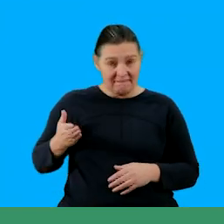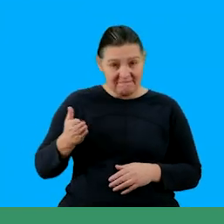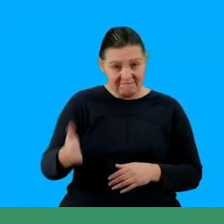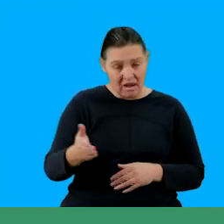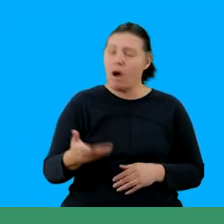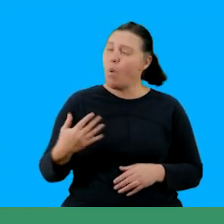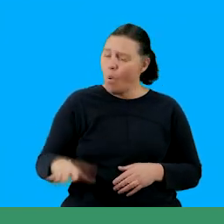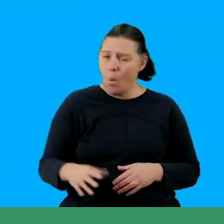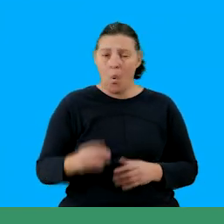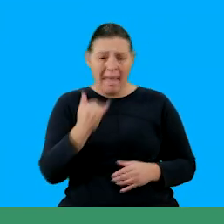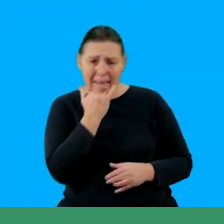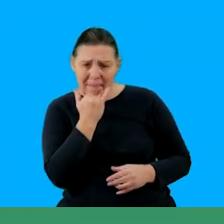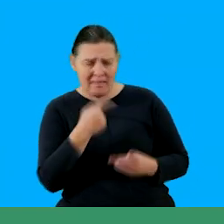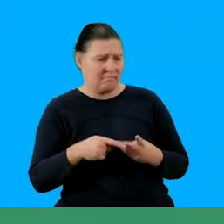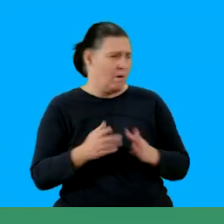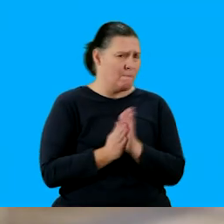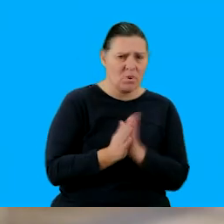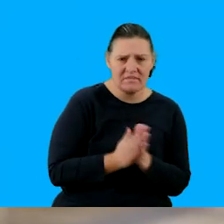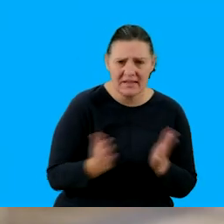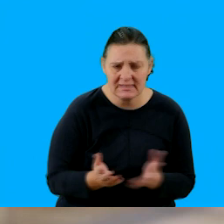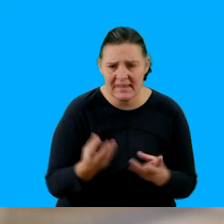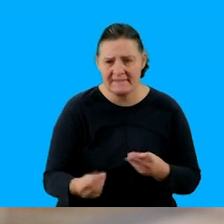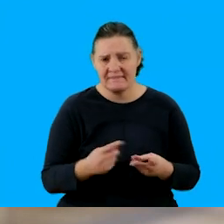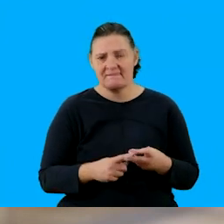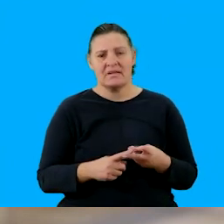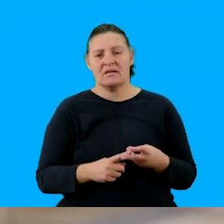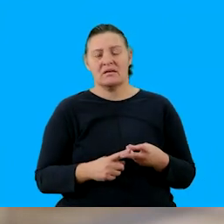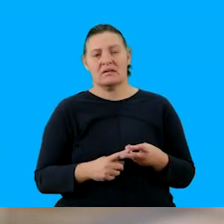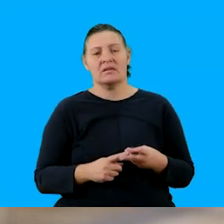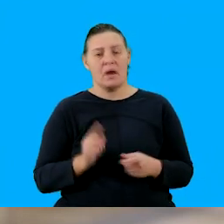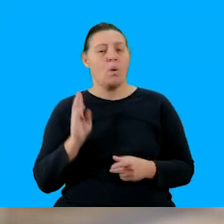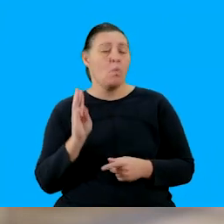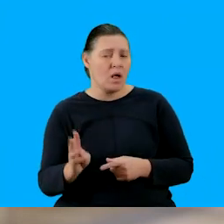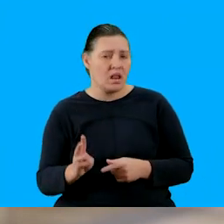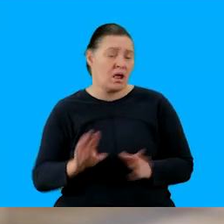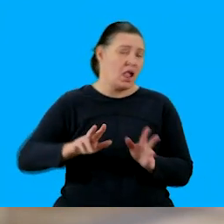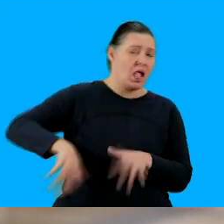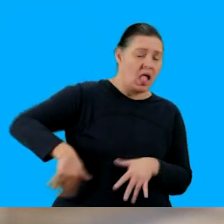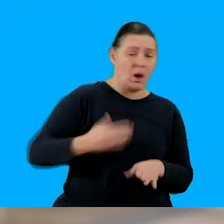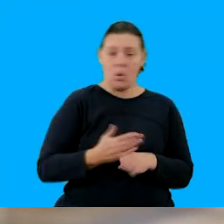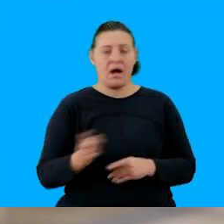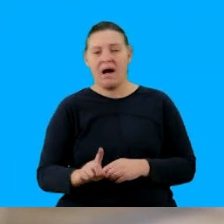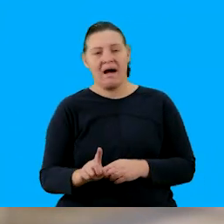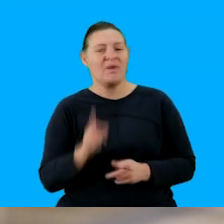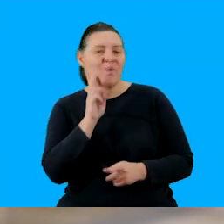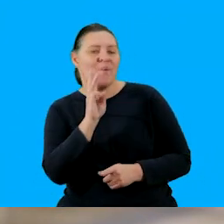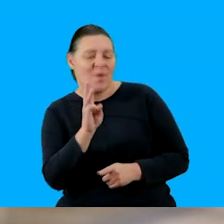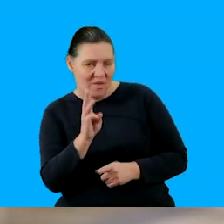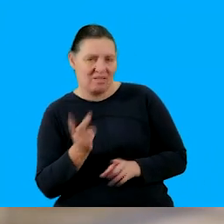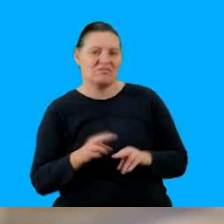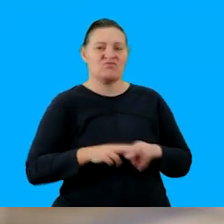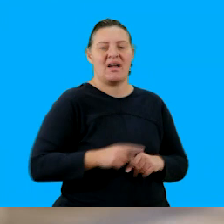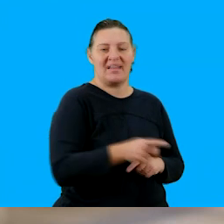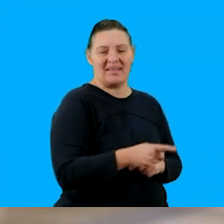in a business are happy, if they are motivated, they are definitely not going to leave the workplace. Instead, they are going to